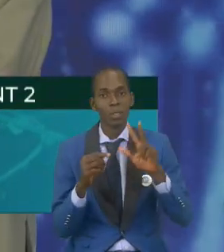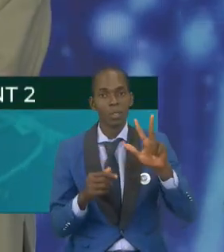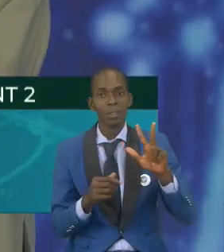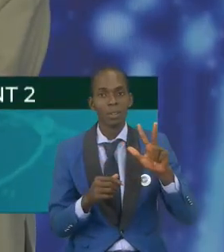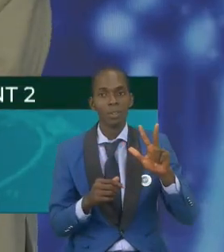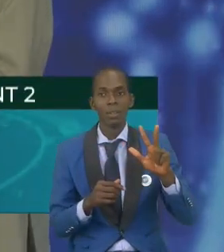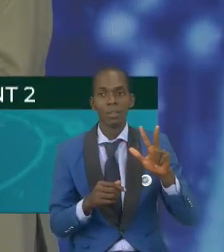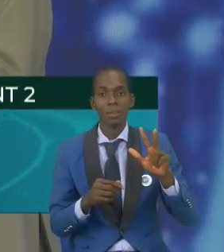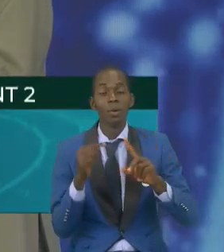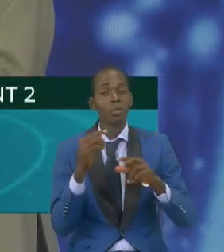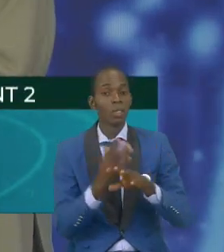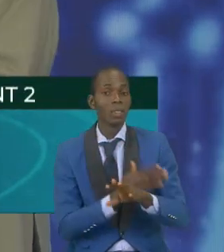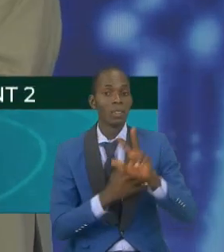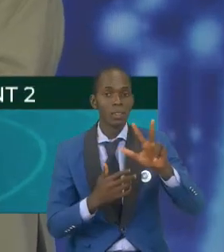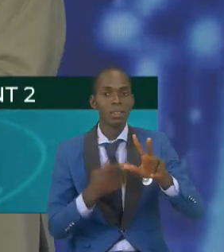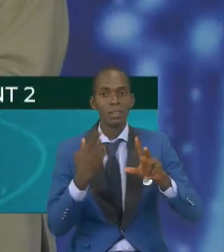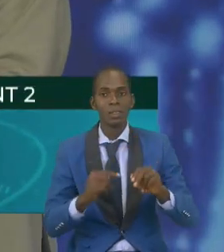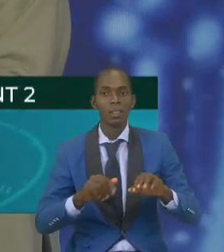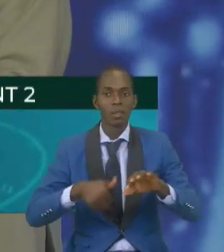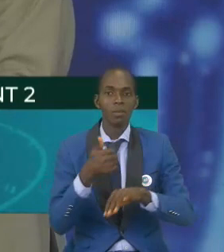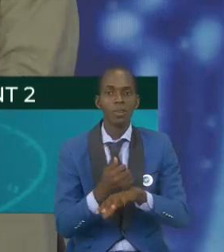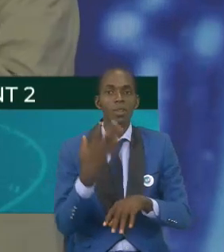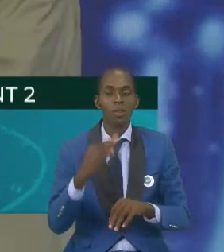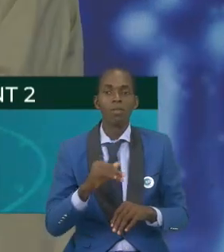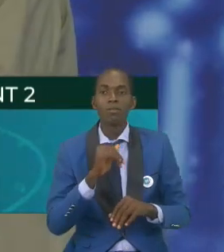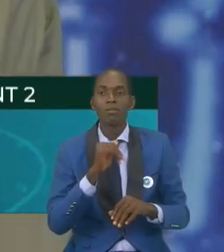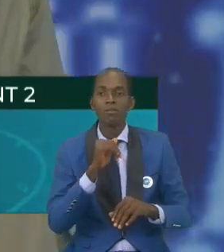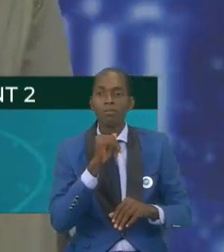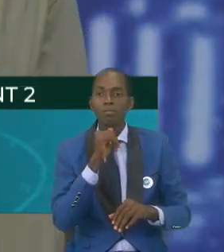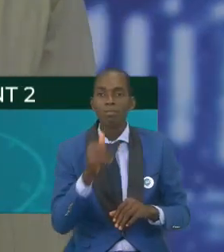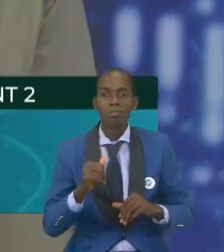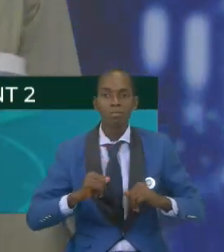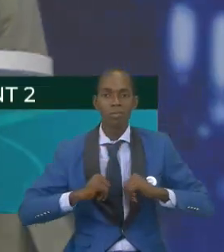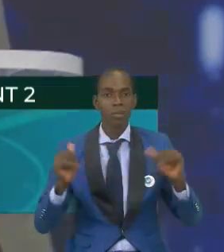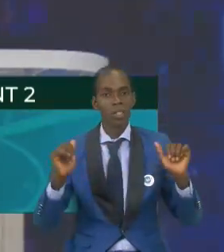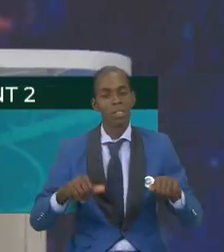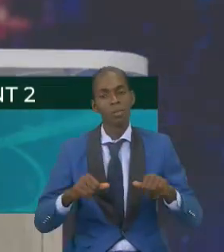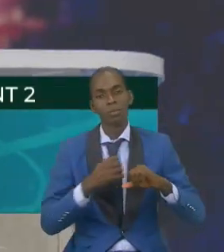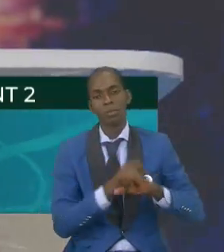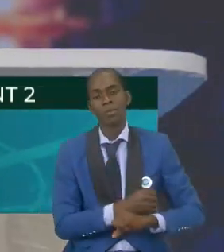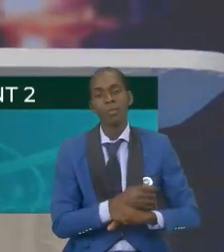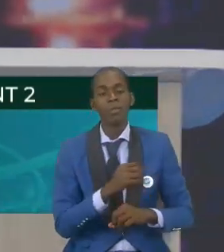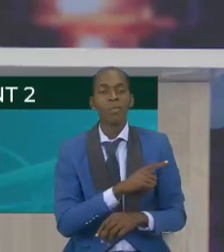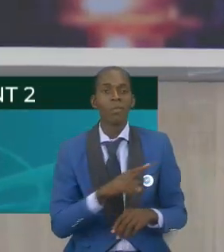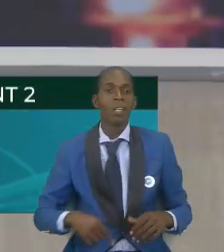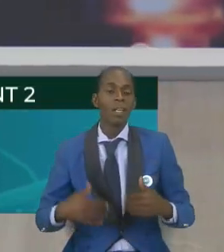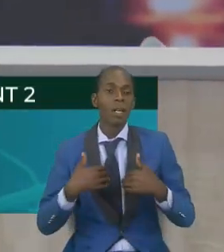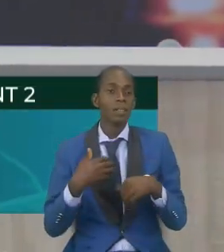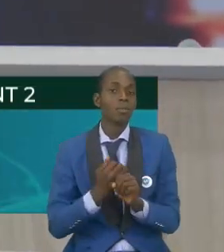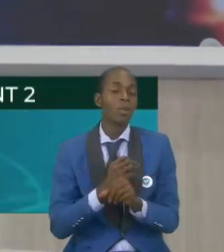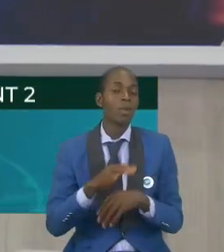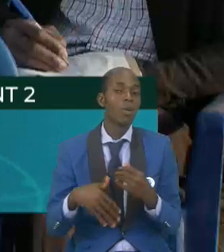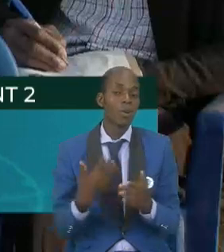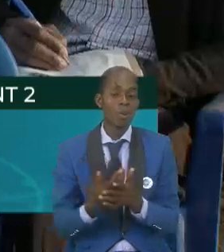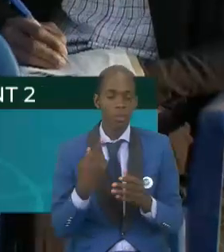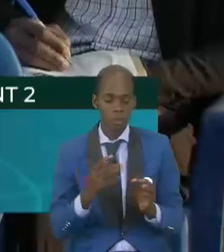confirmation of undeniable protection. The Lord has made all the arrangements. He will